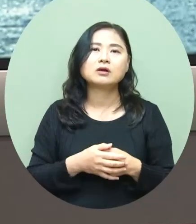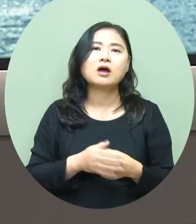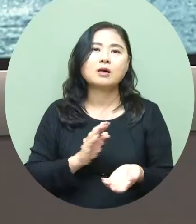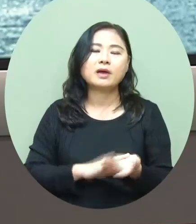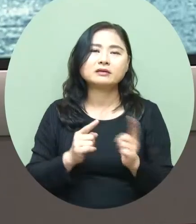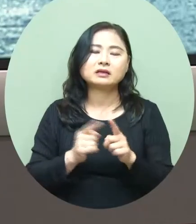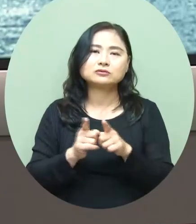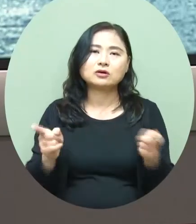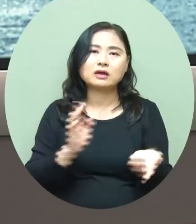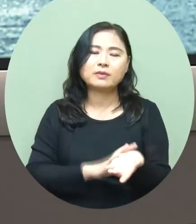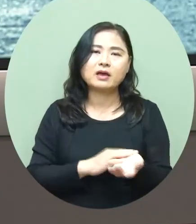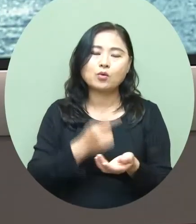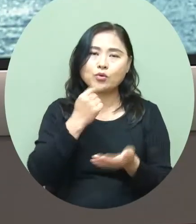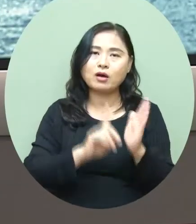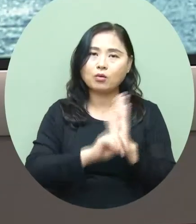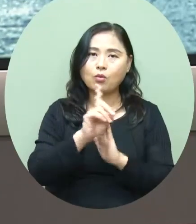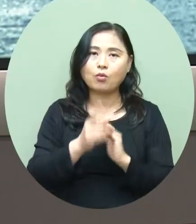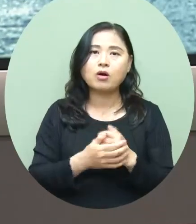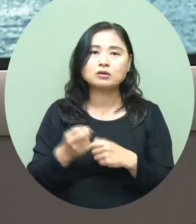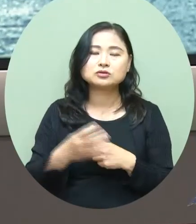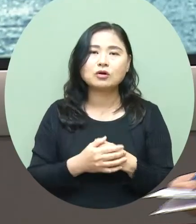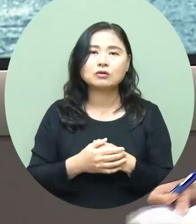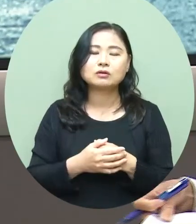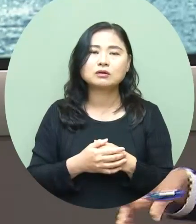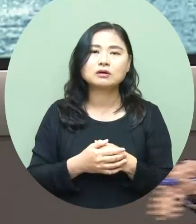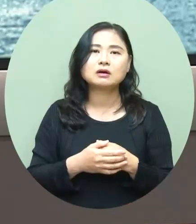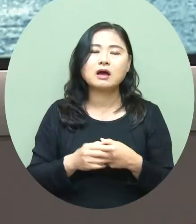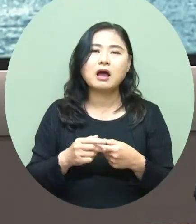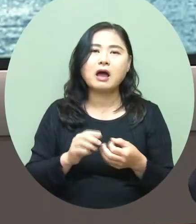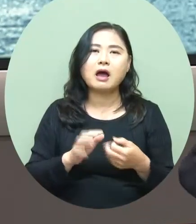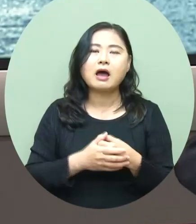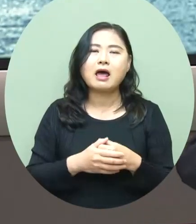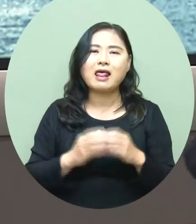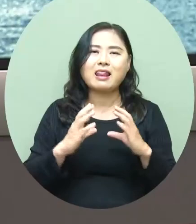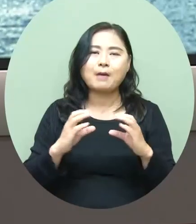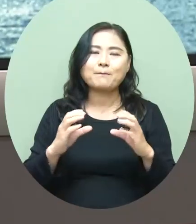that patient had some underlying condition, hypertension,